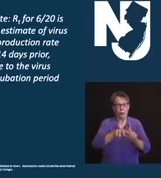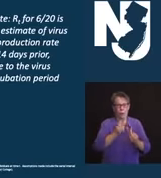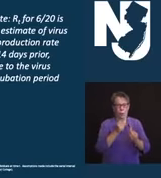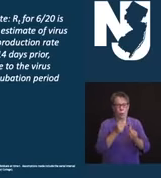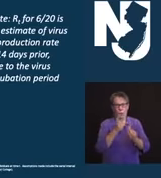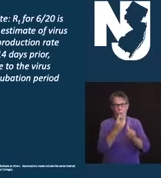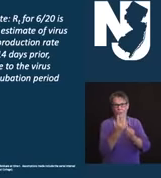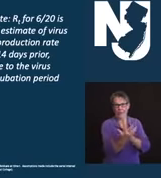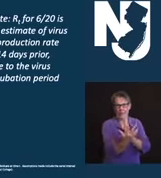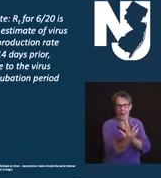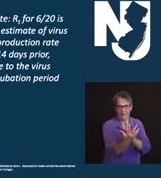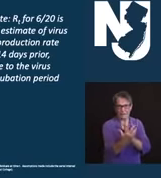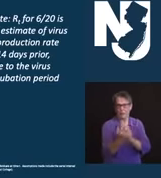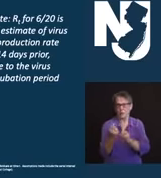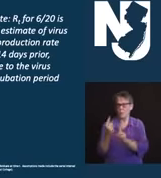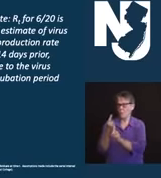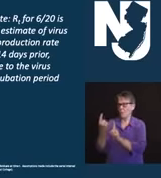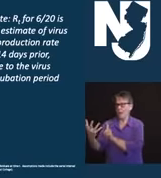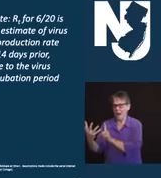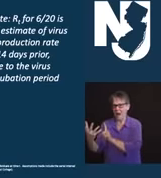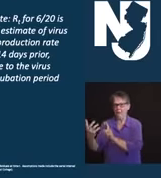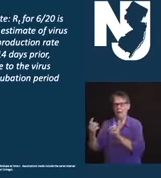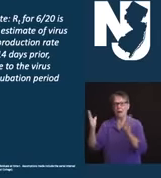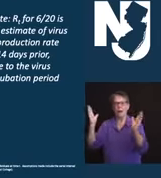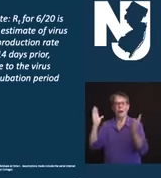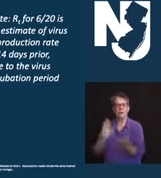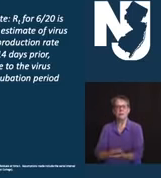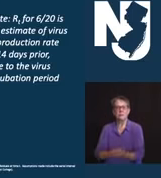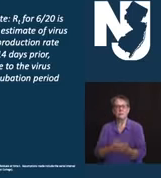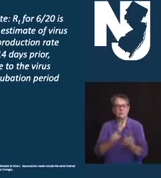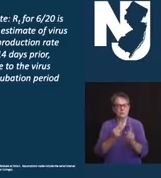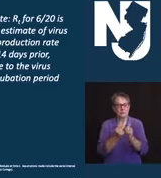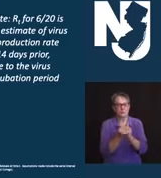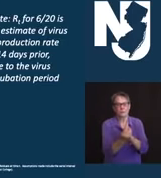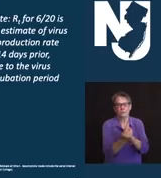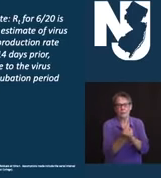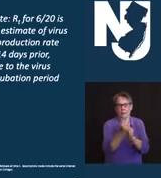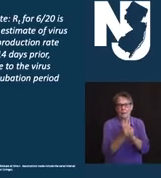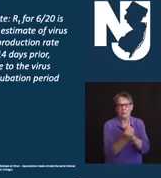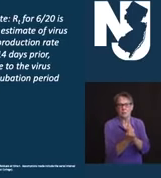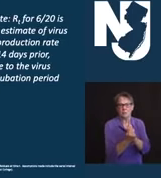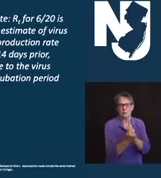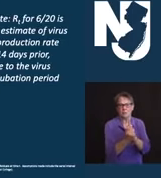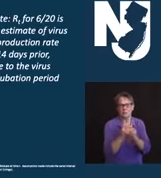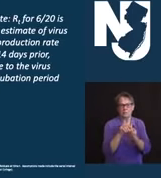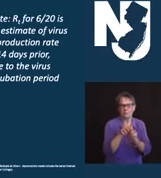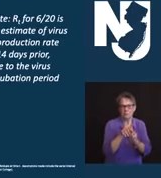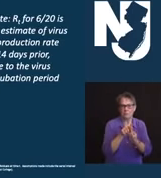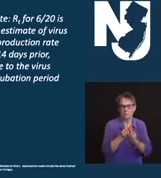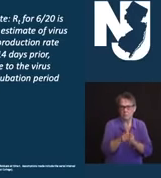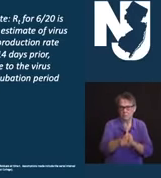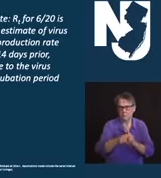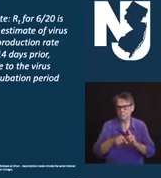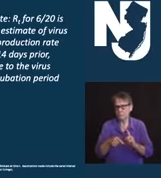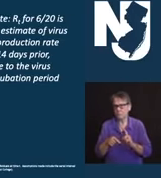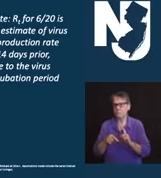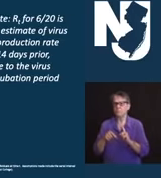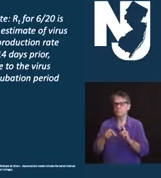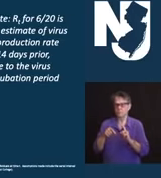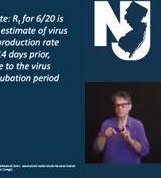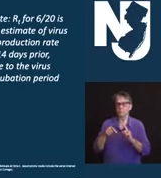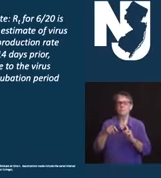we made to implement strong social distancing measures, our requirement to wear face coverings in